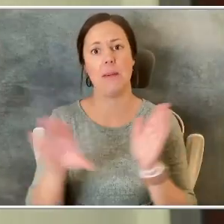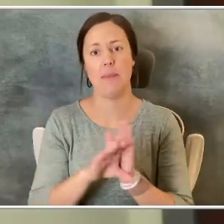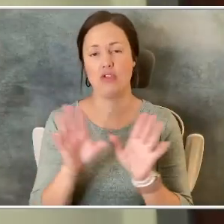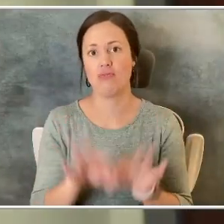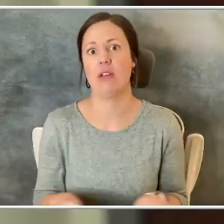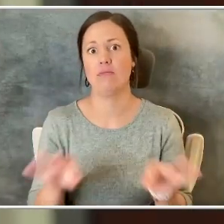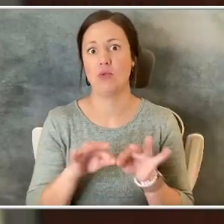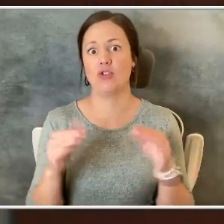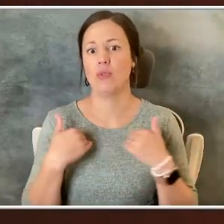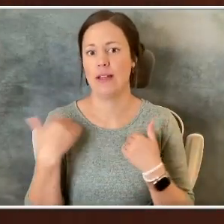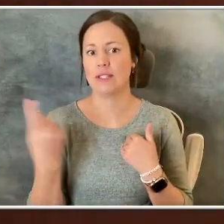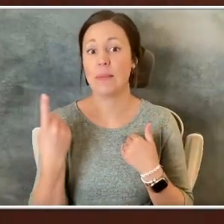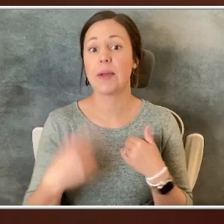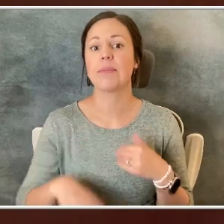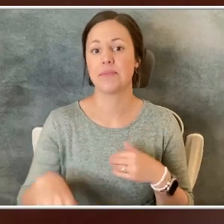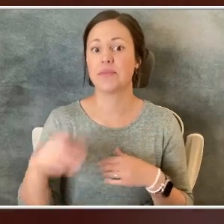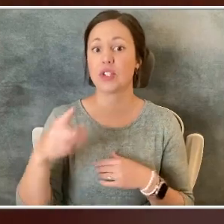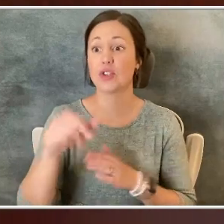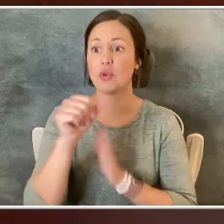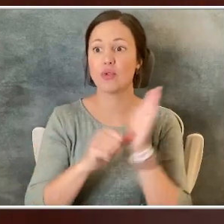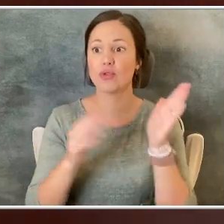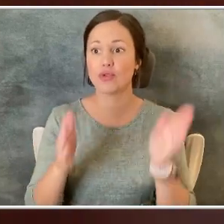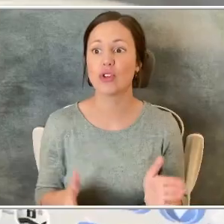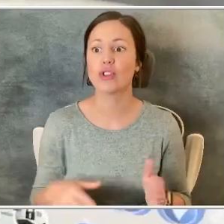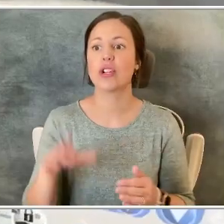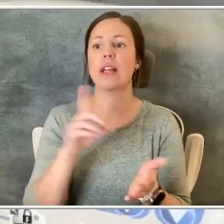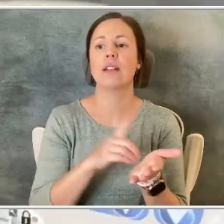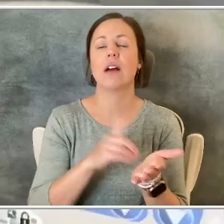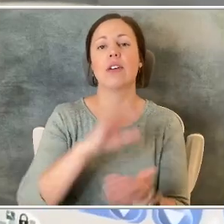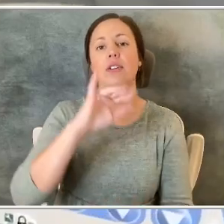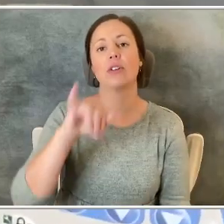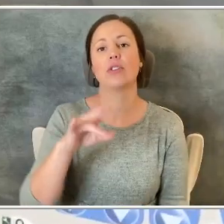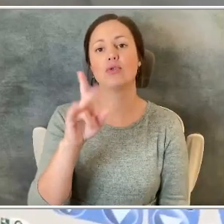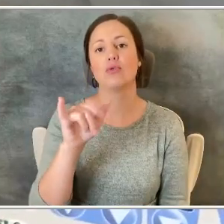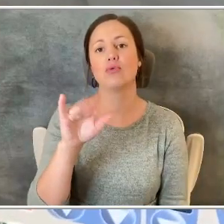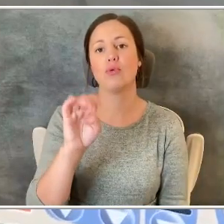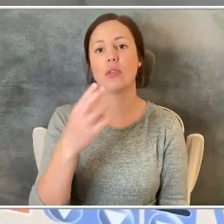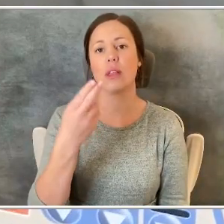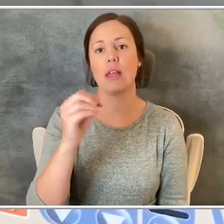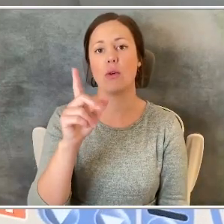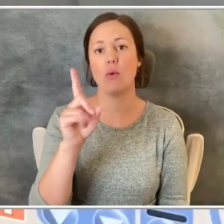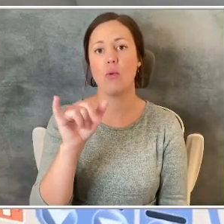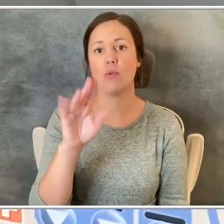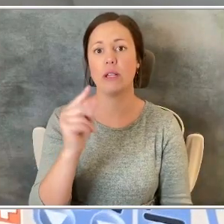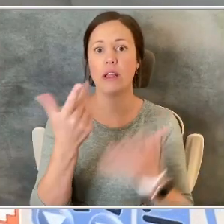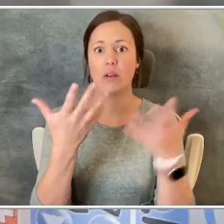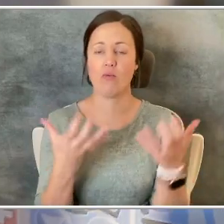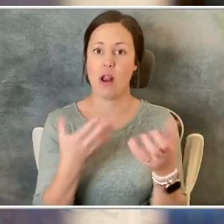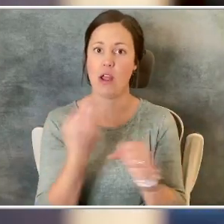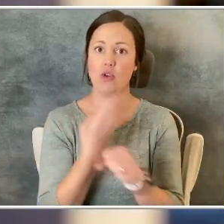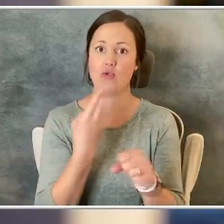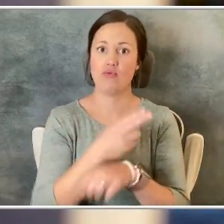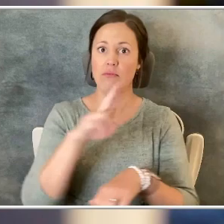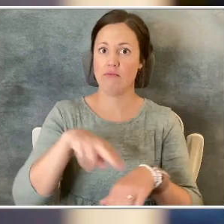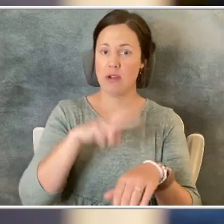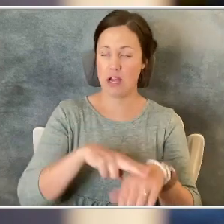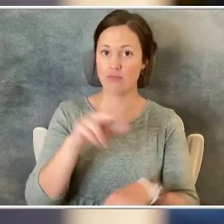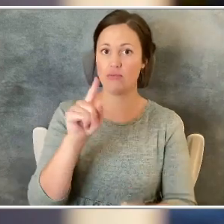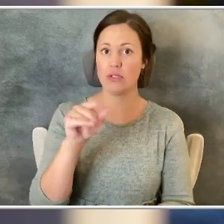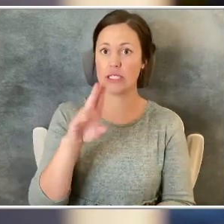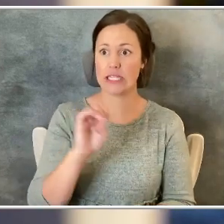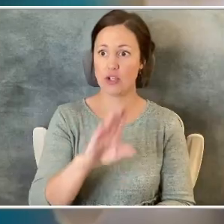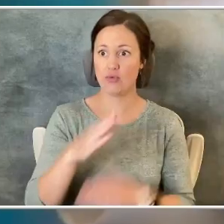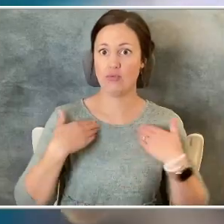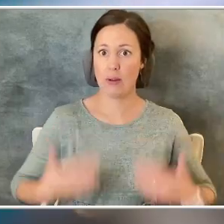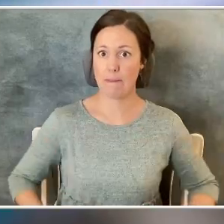Dr. Julie Holding was determined to give Wendy what she wanted, a natural breast using tissue from her own body. There were